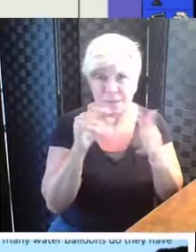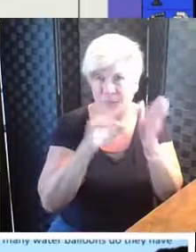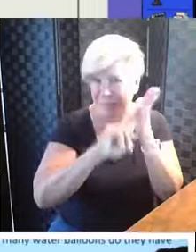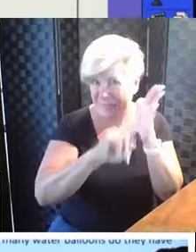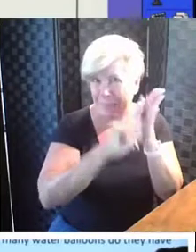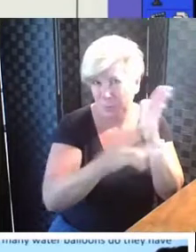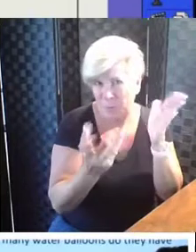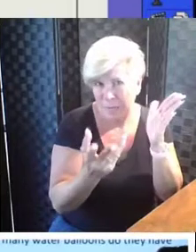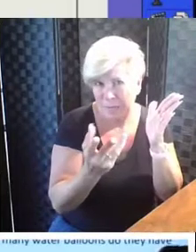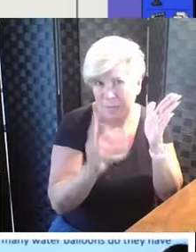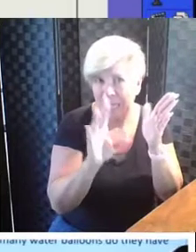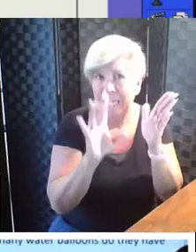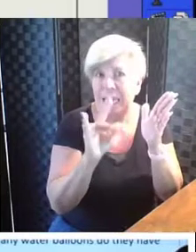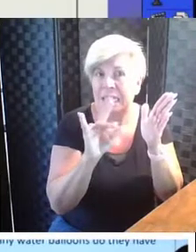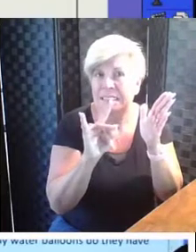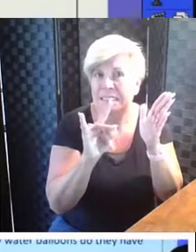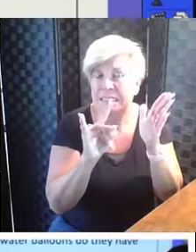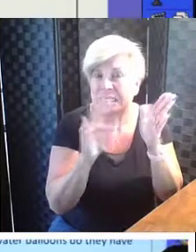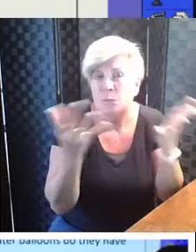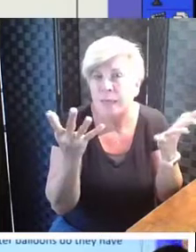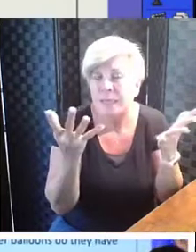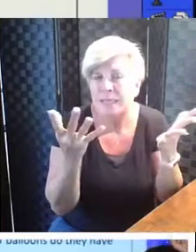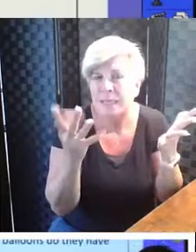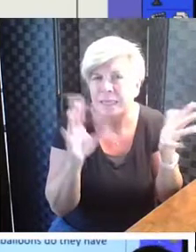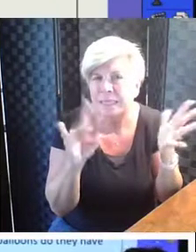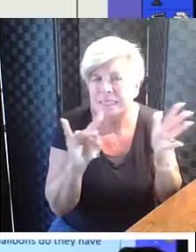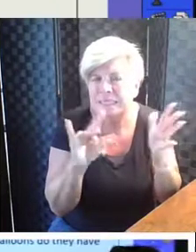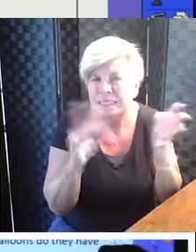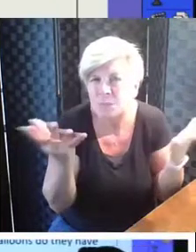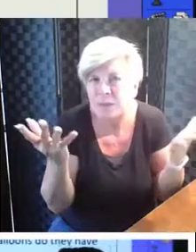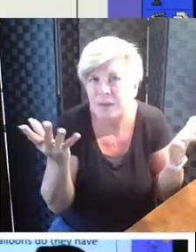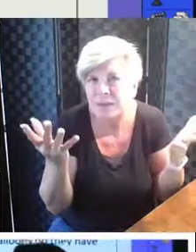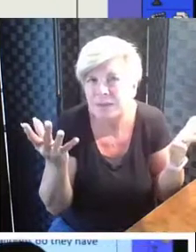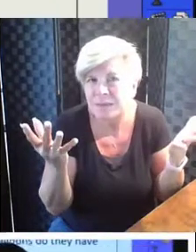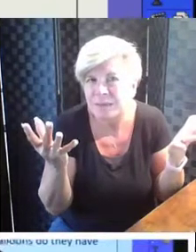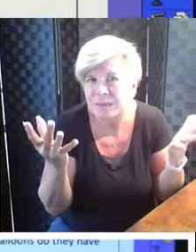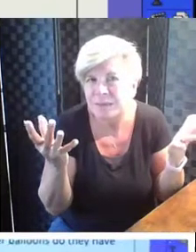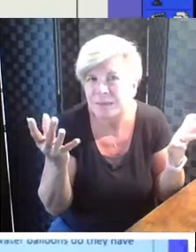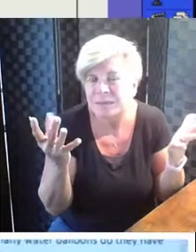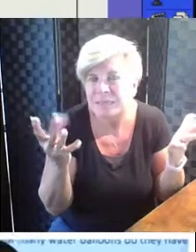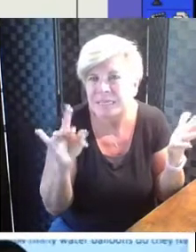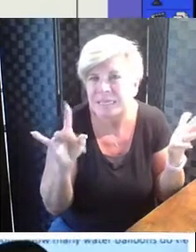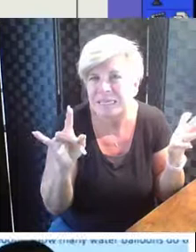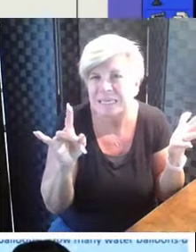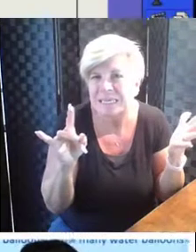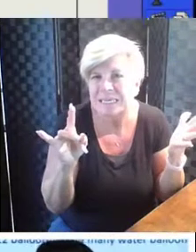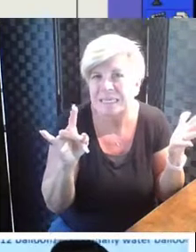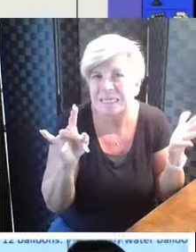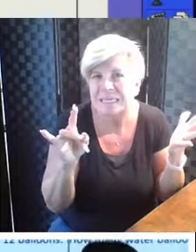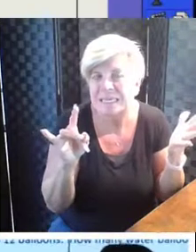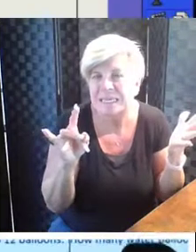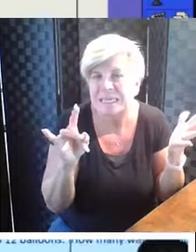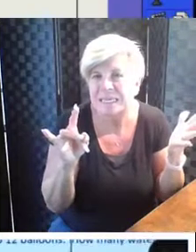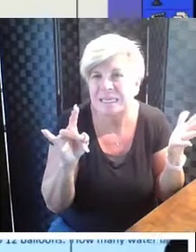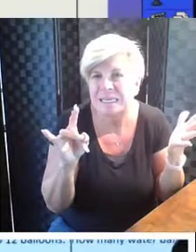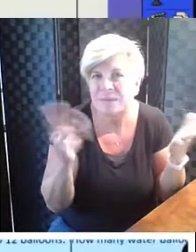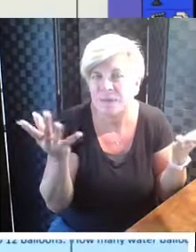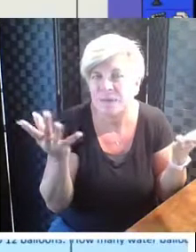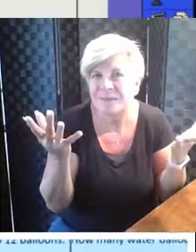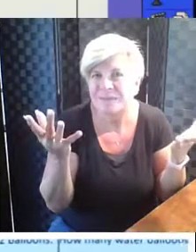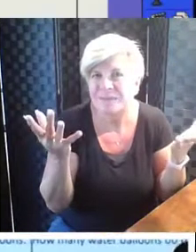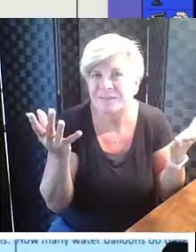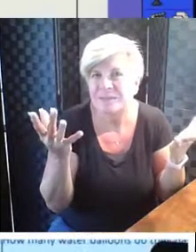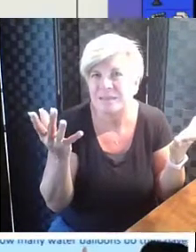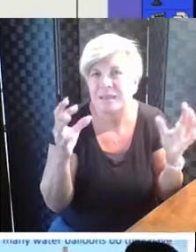label. So we're talking about what in this word problem? 18